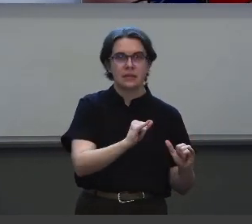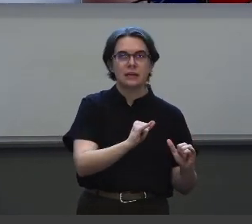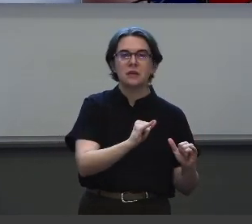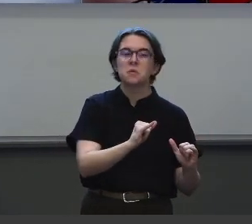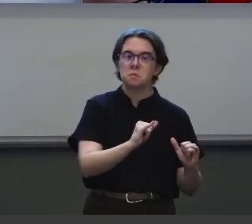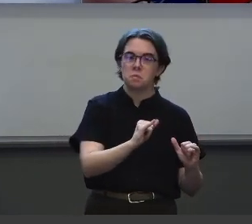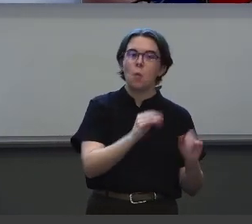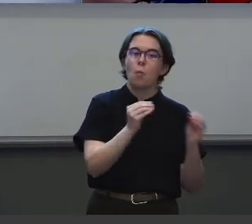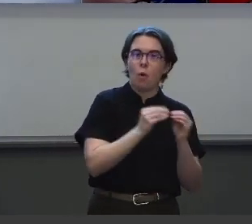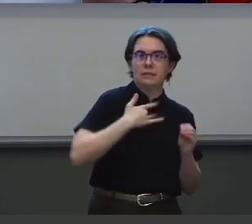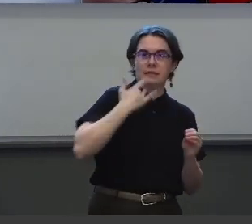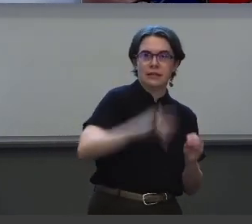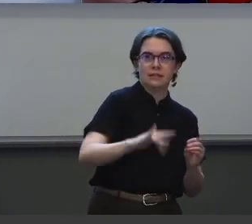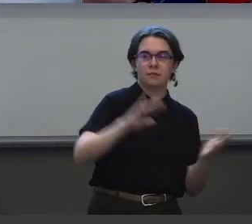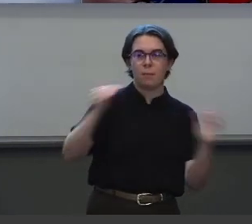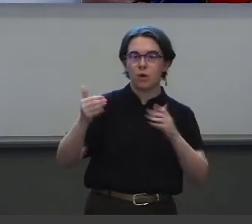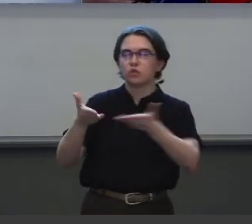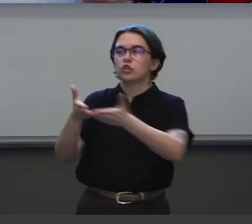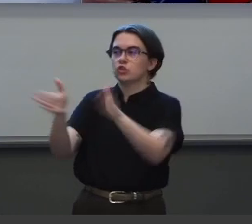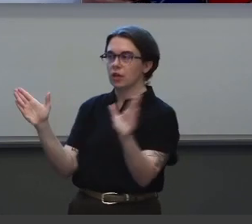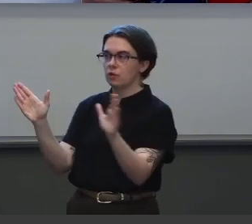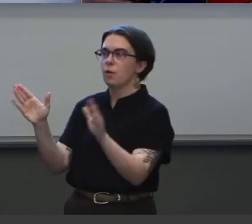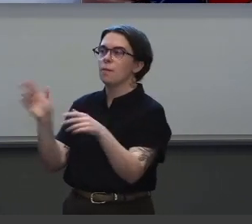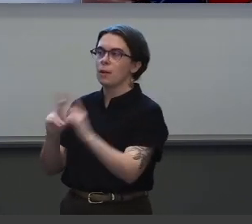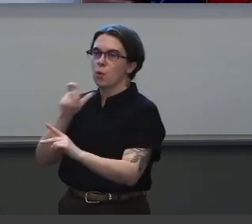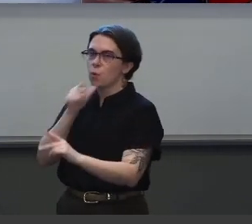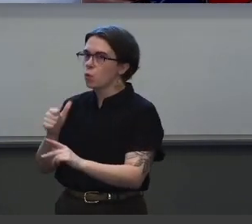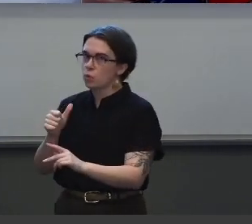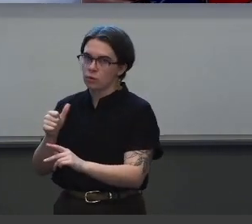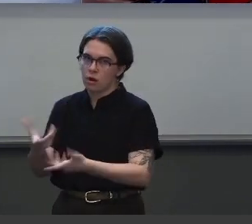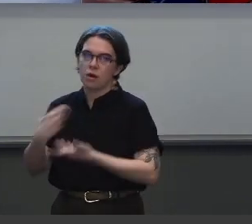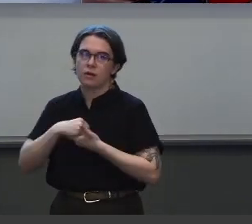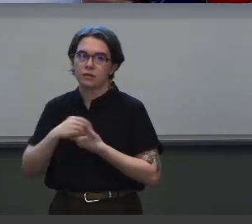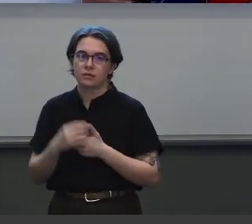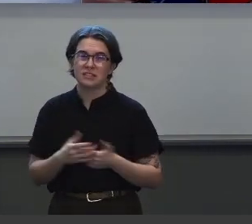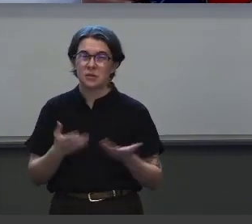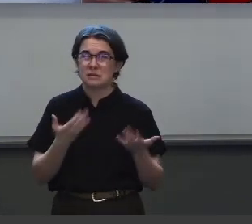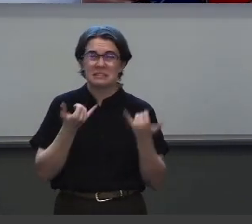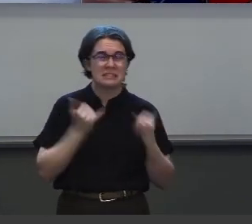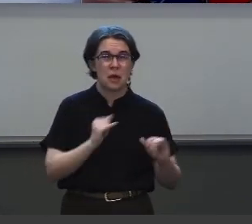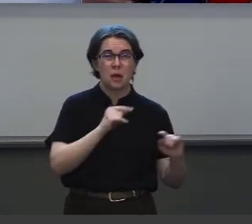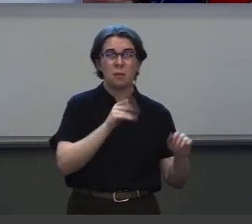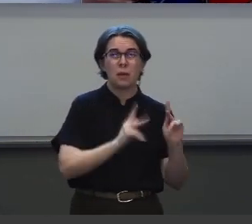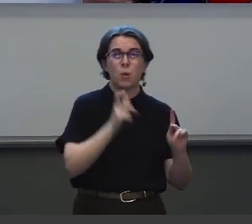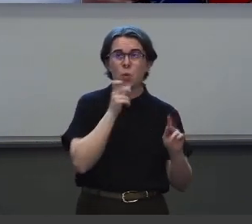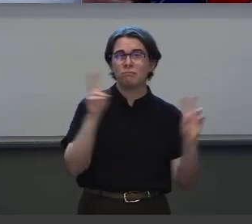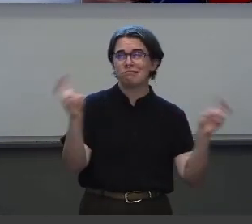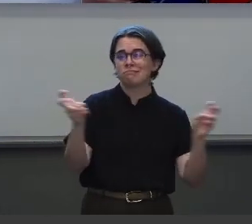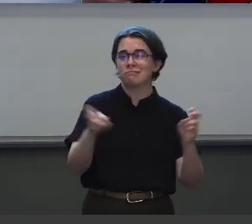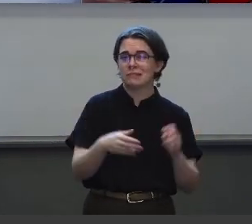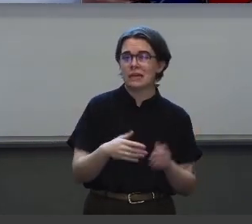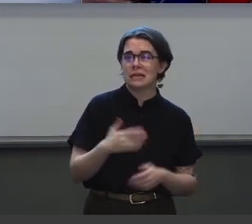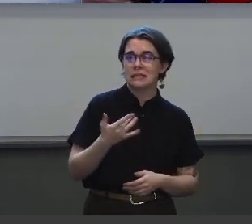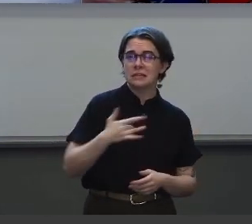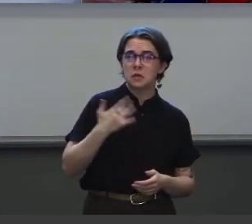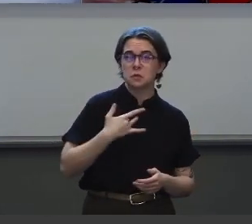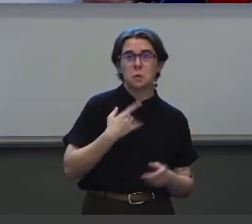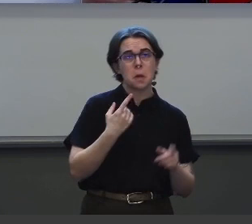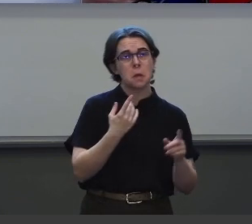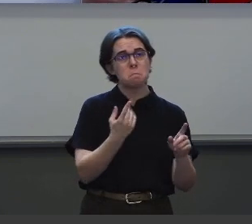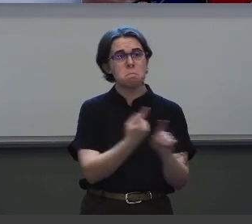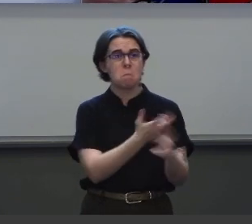processing abilities. So even someone in the sensory adaptive group still has sensory differences relative